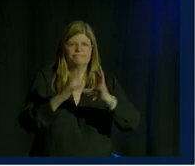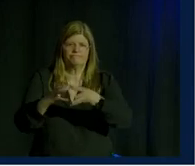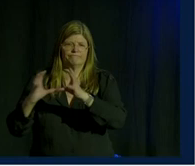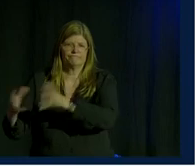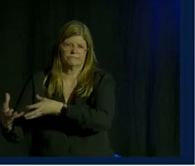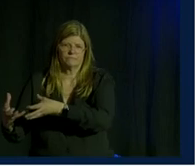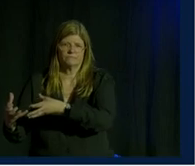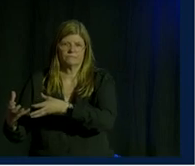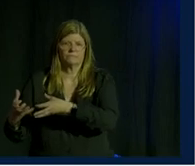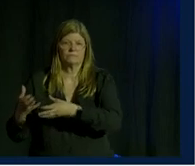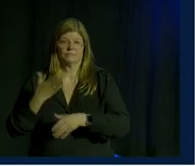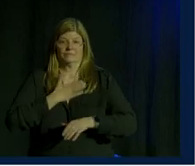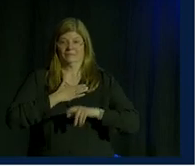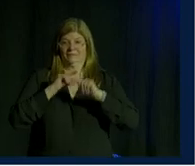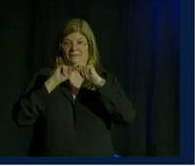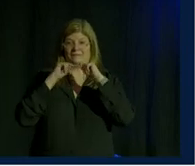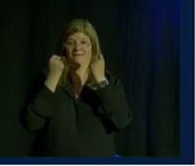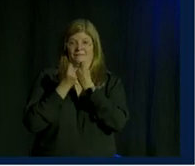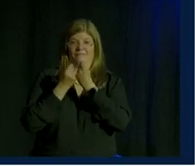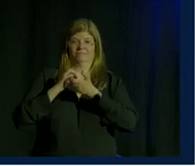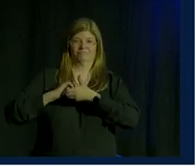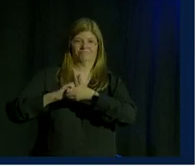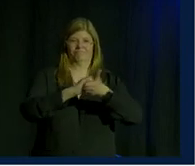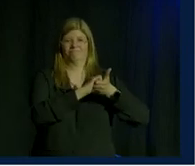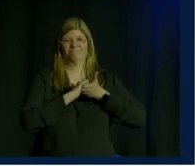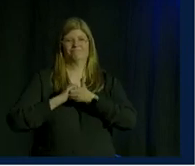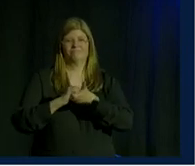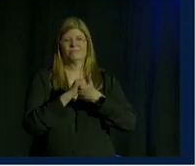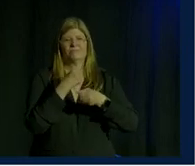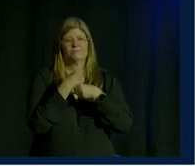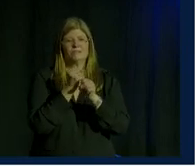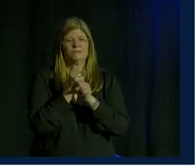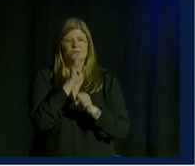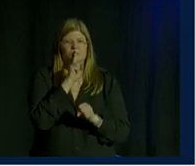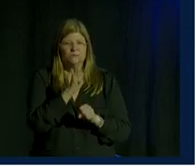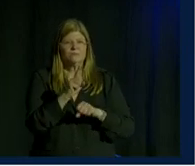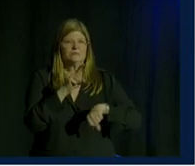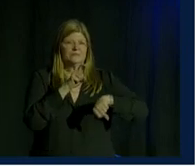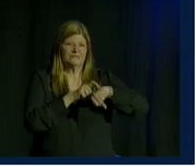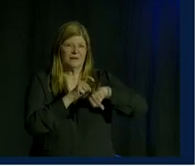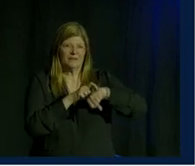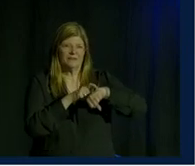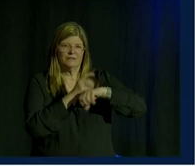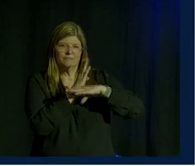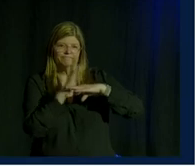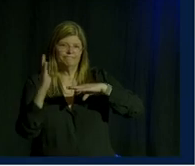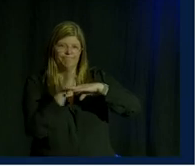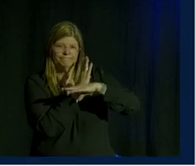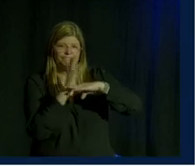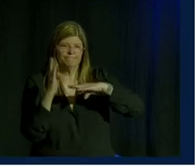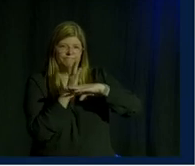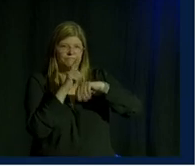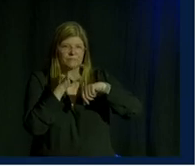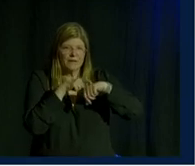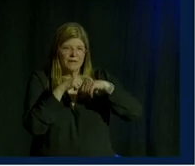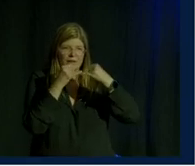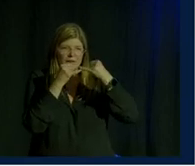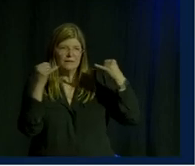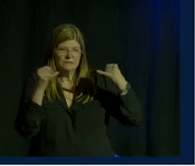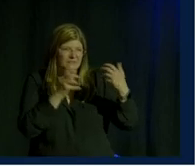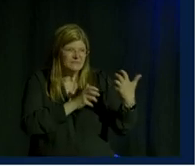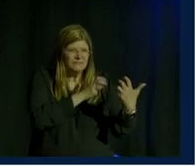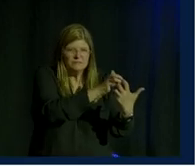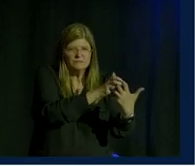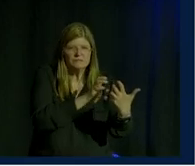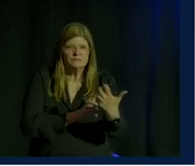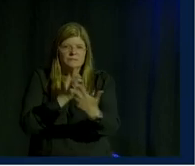works closely with them to ensure standards and timelines are being met with committed sister agency reviewers. I encourage those of